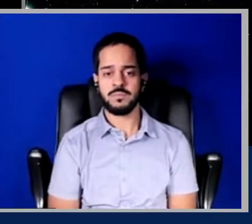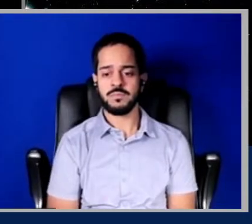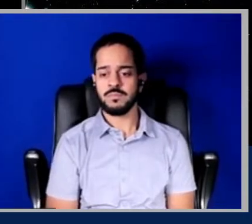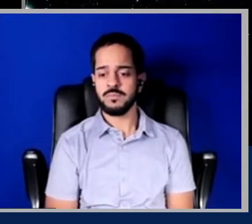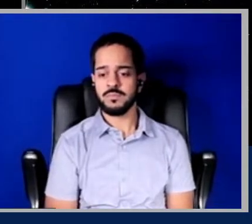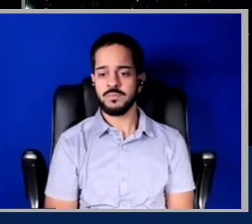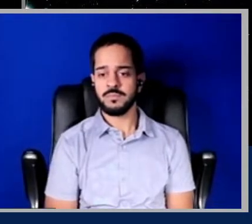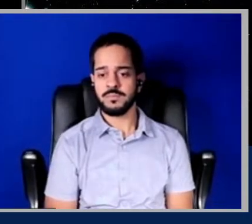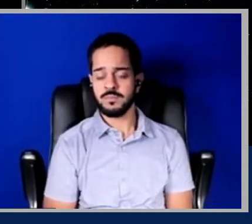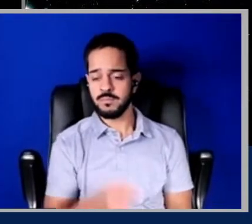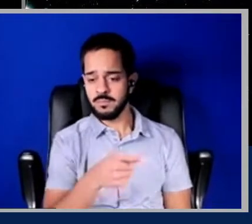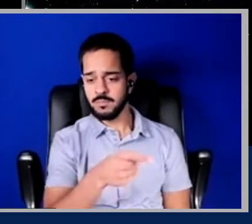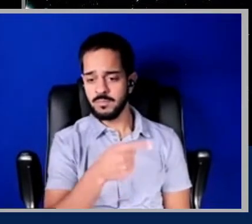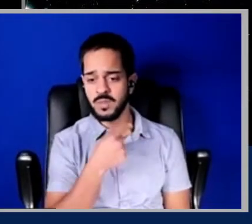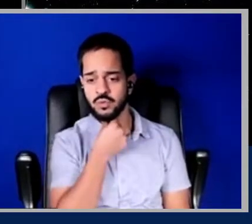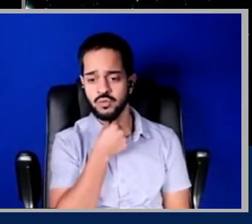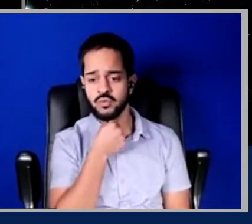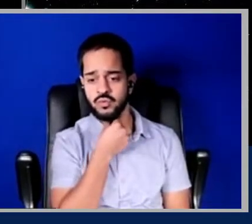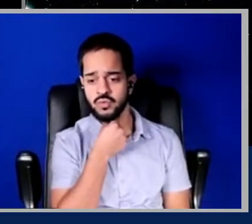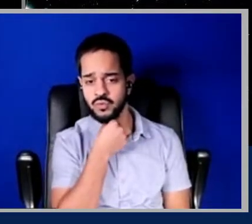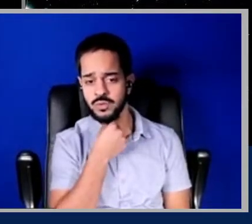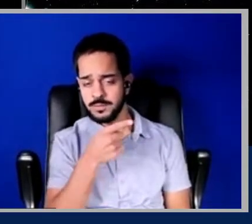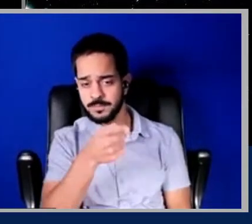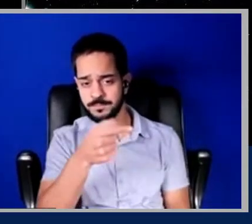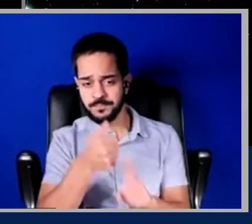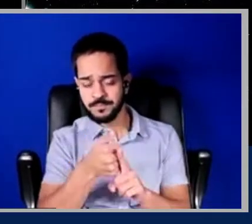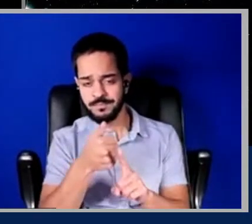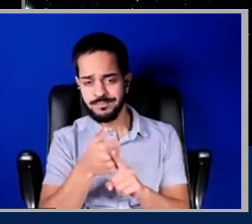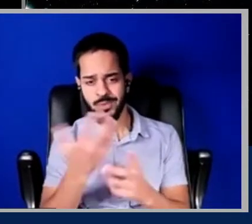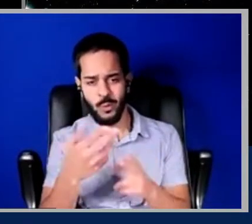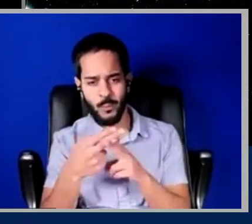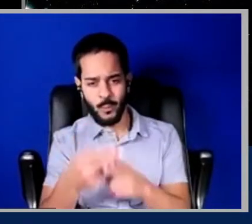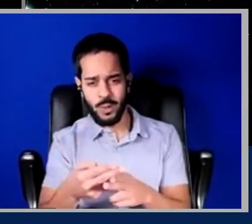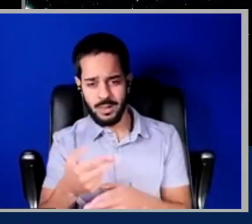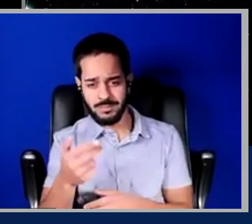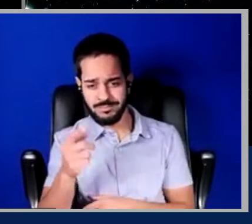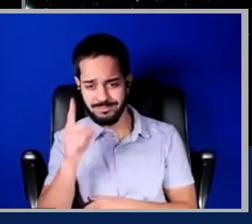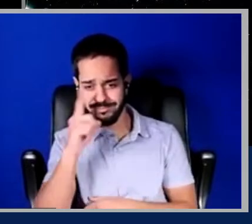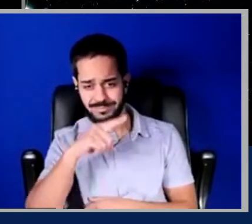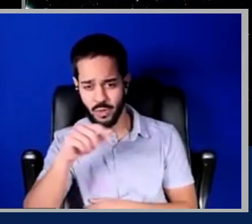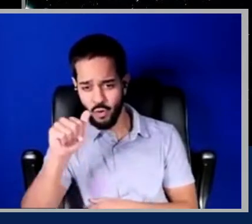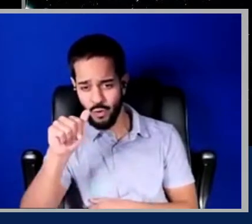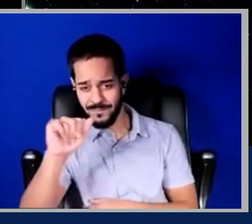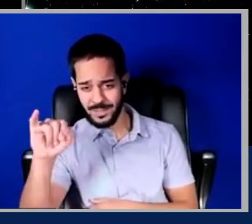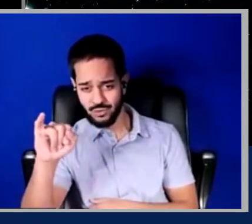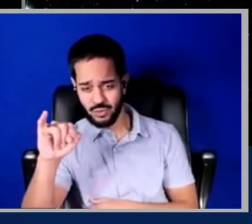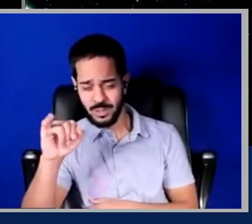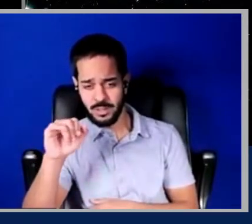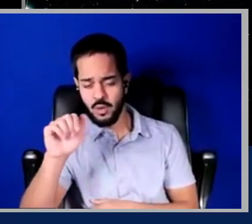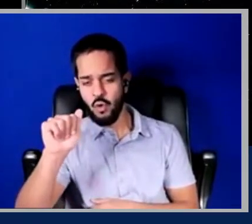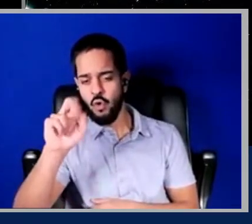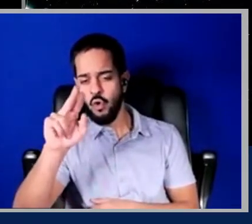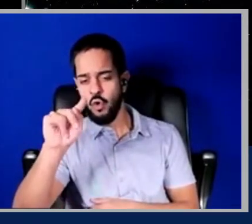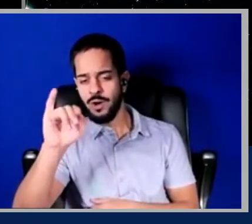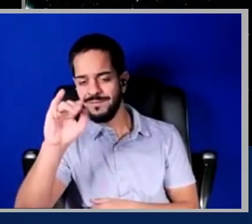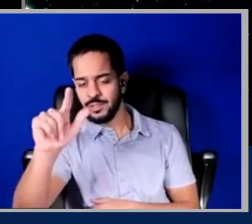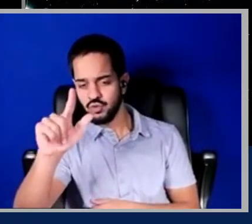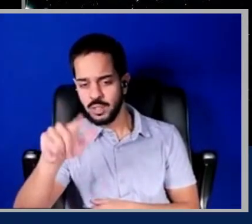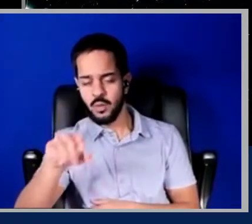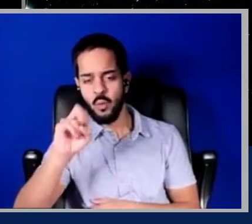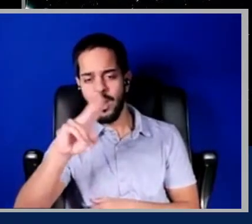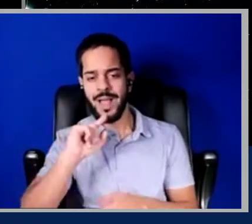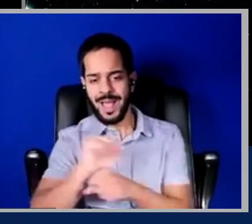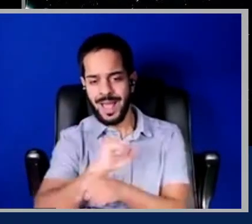Now, is that what do you want to call, like, artificial? Is that synthesized, or was that actual choral